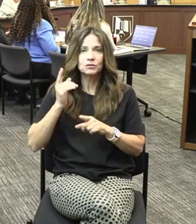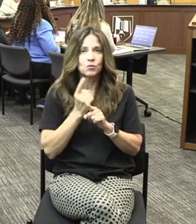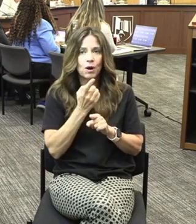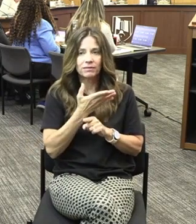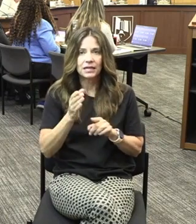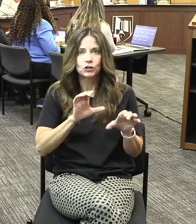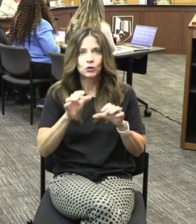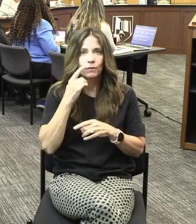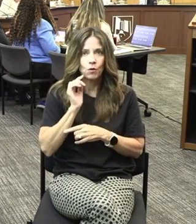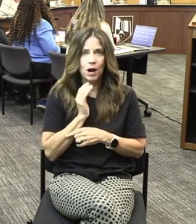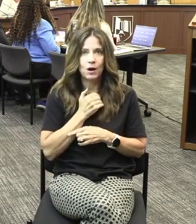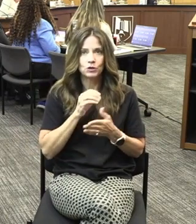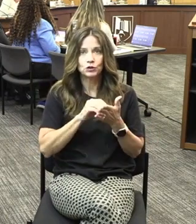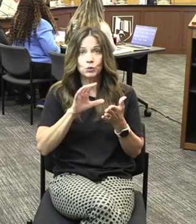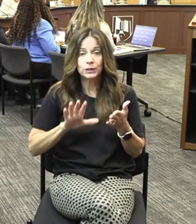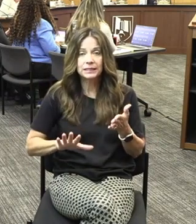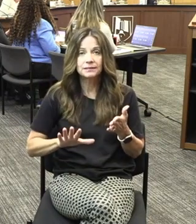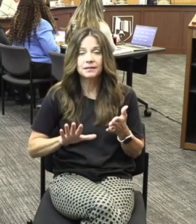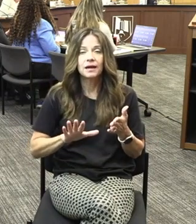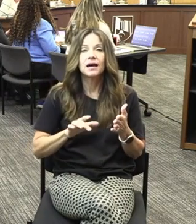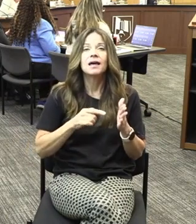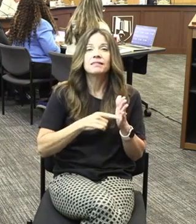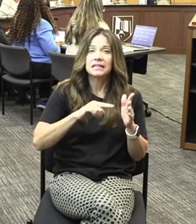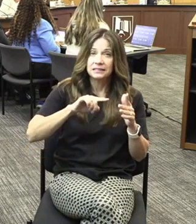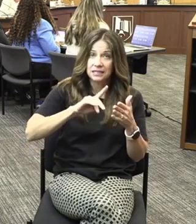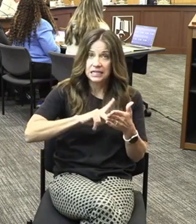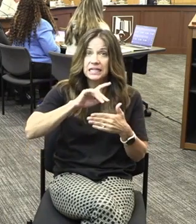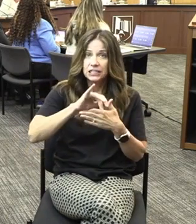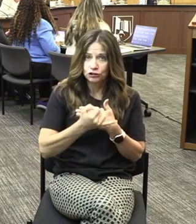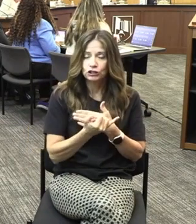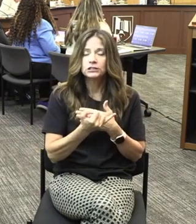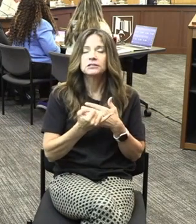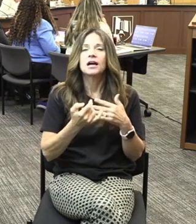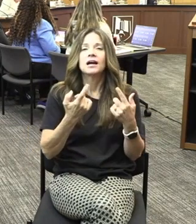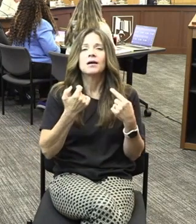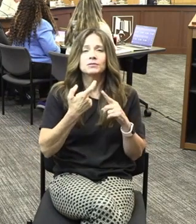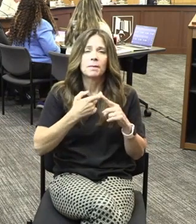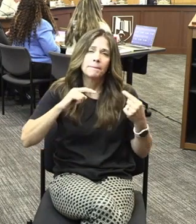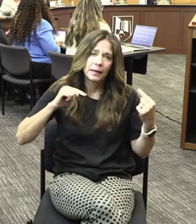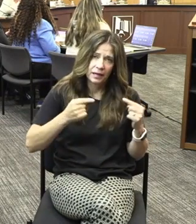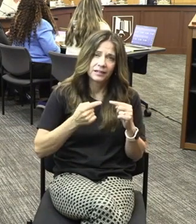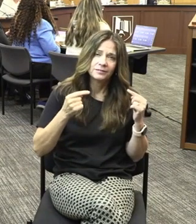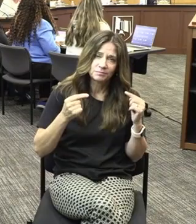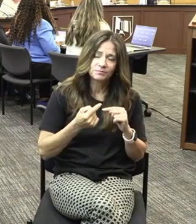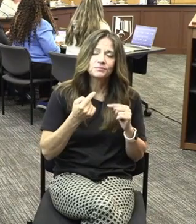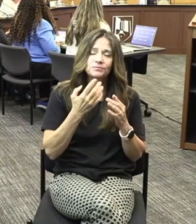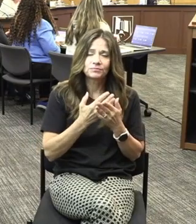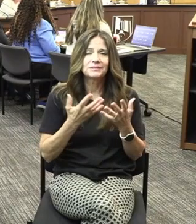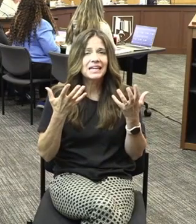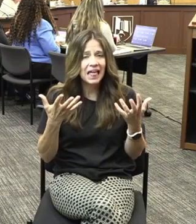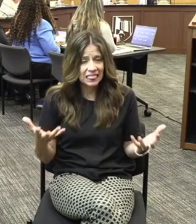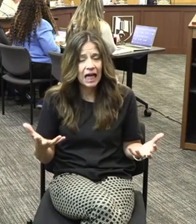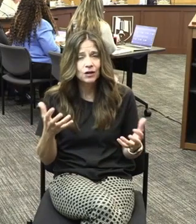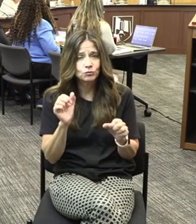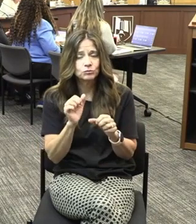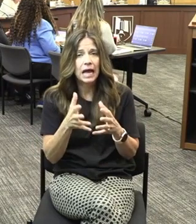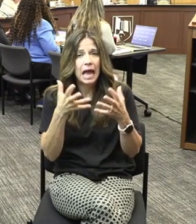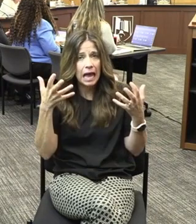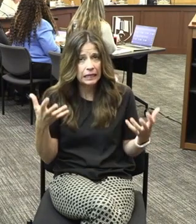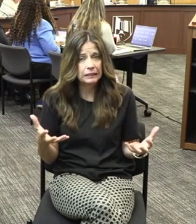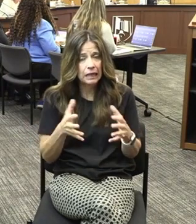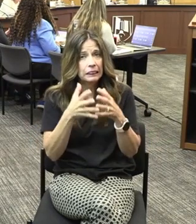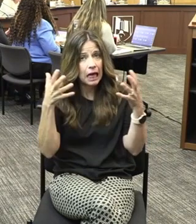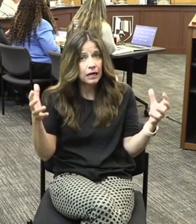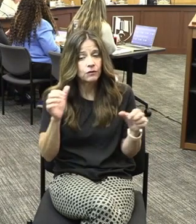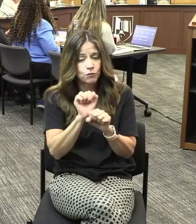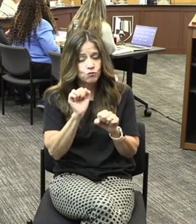our students. Now, these initiatives come with some pain, some heavy work up front. But again, it's so